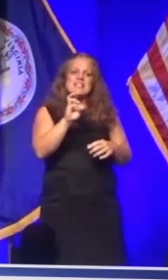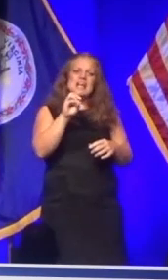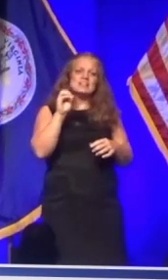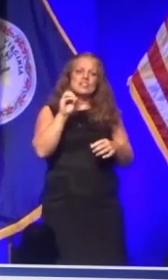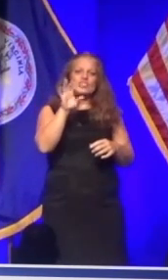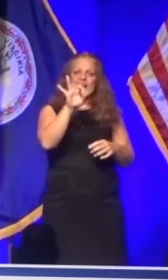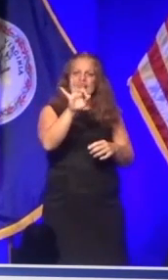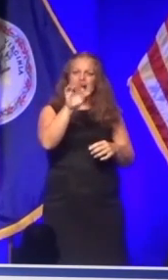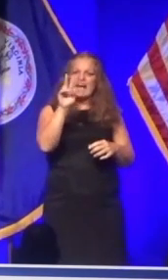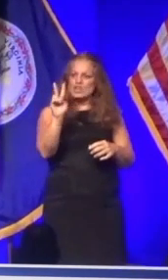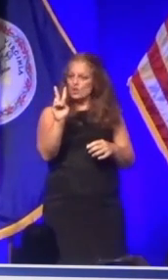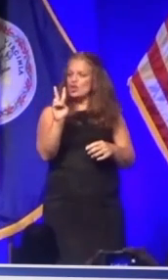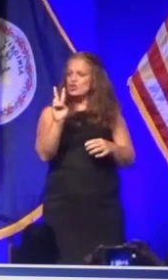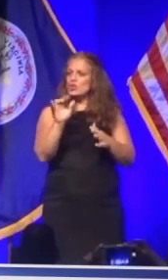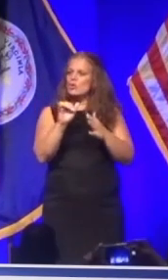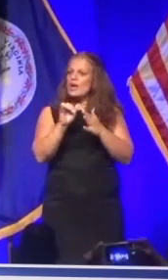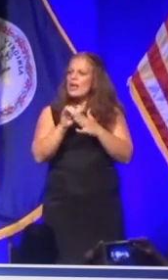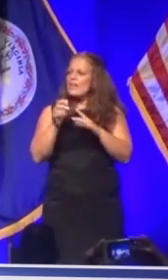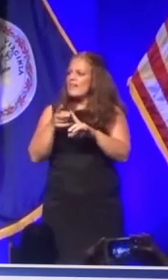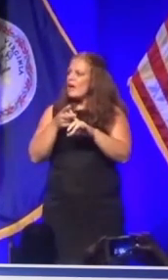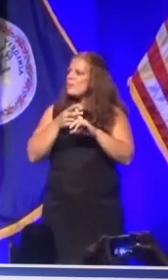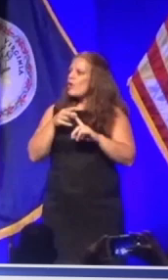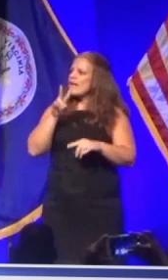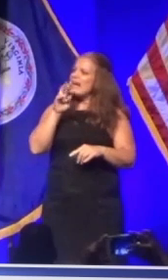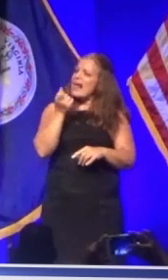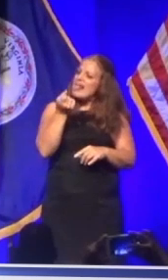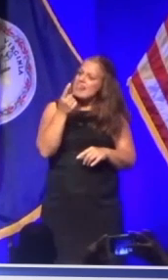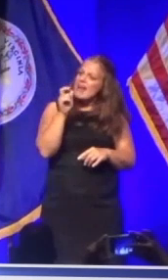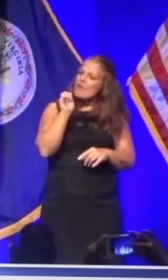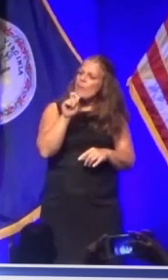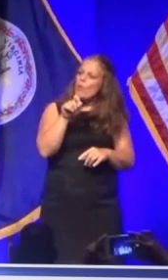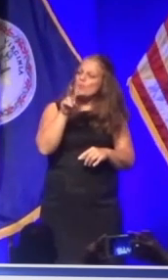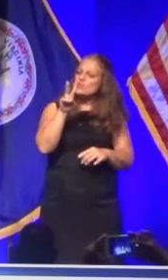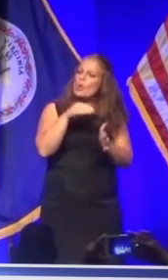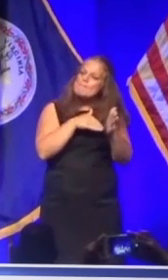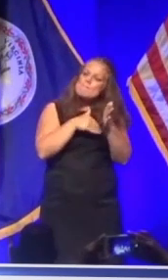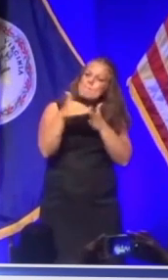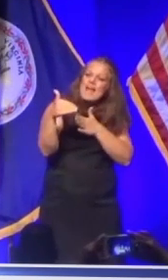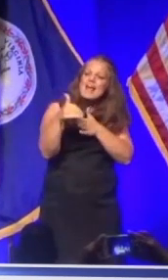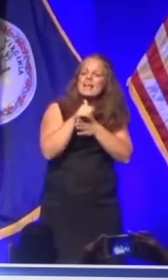economic projects that brought in $11.2 billion in